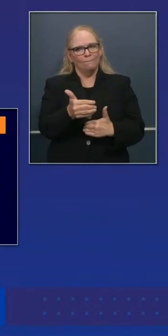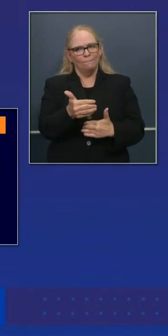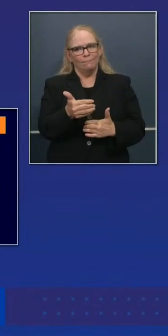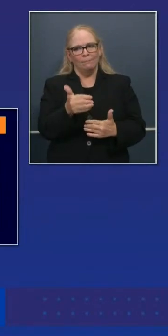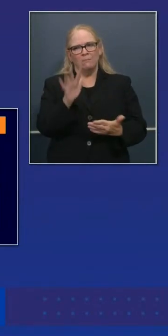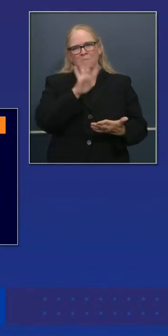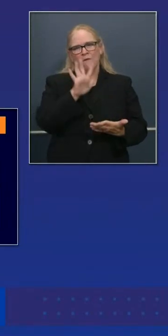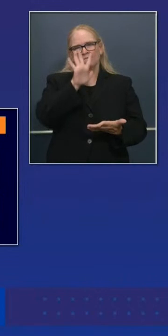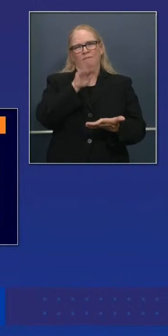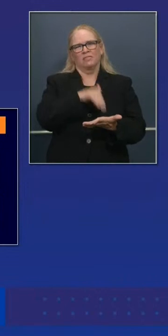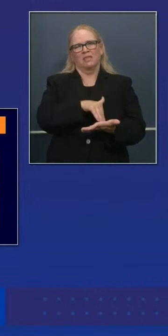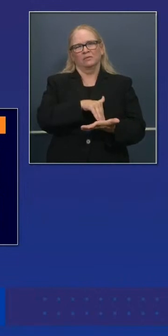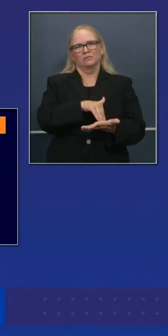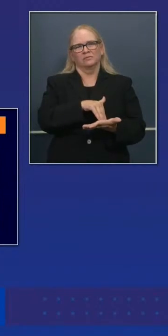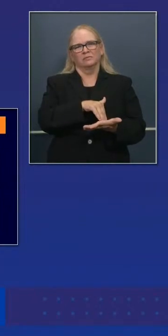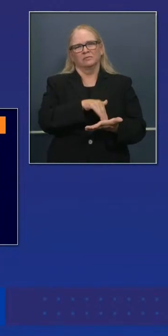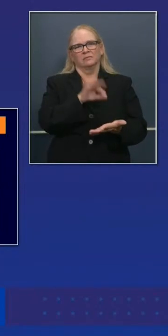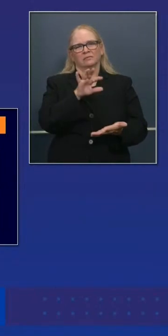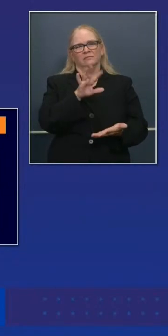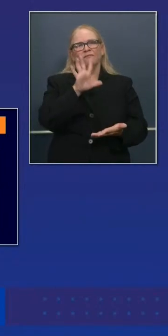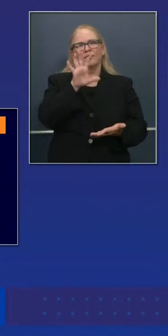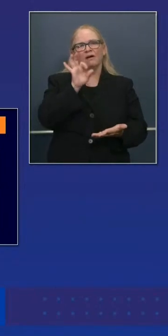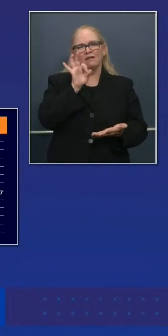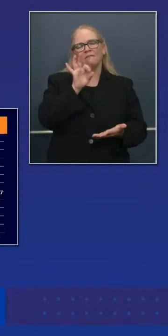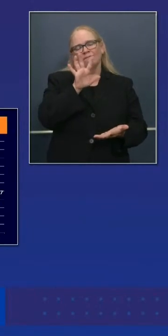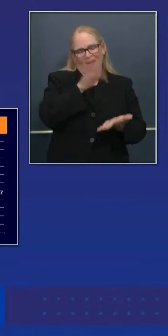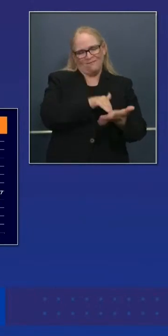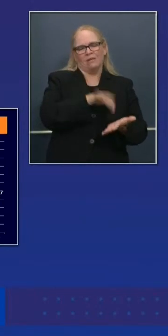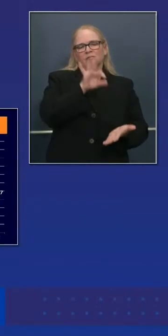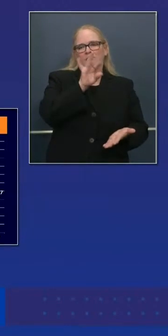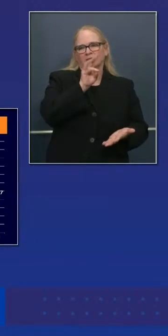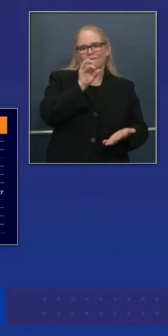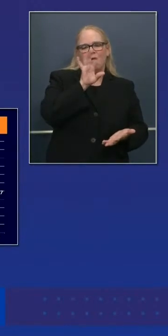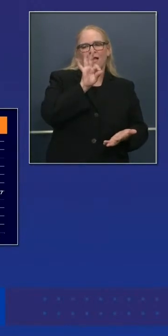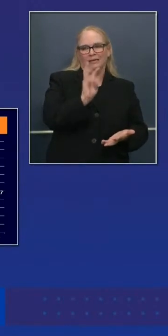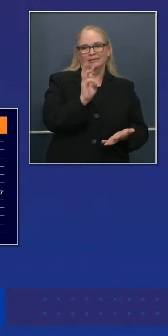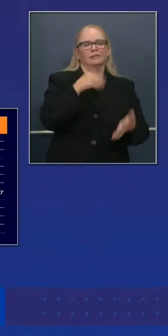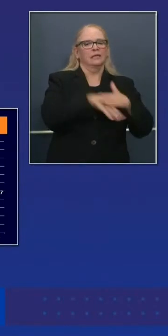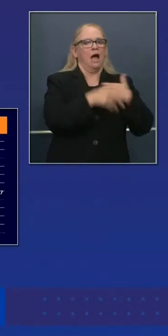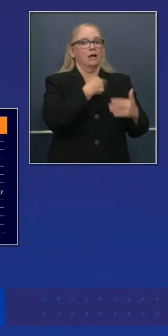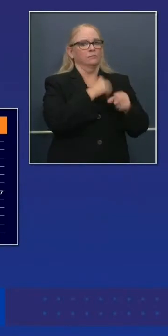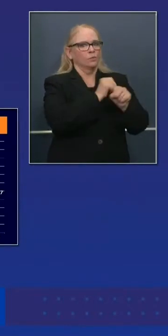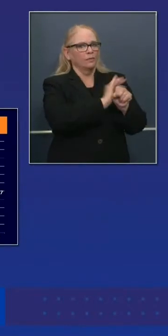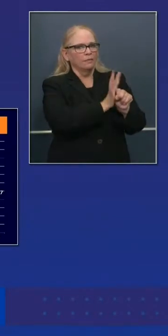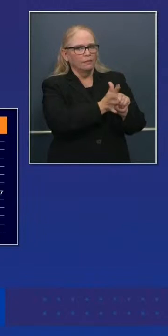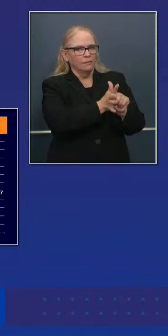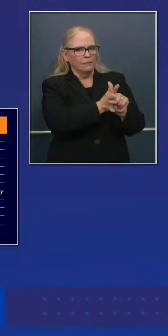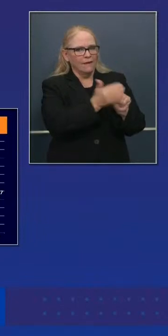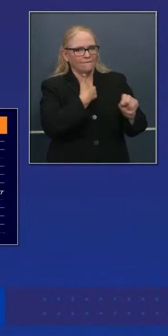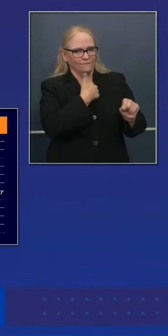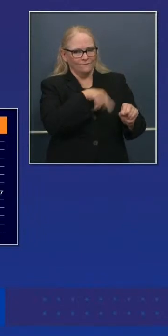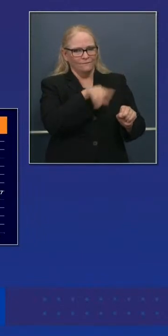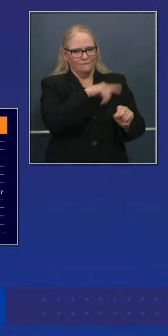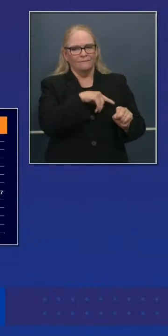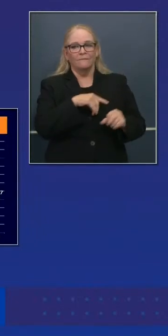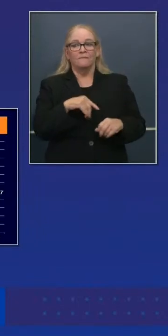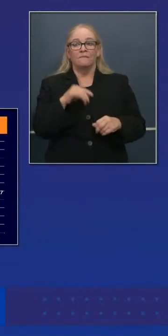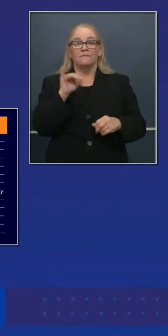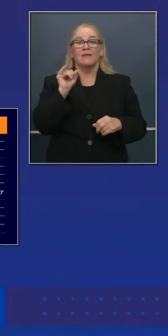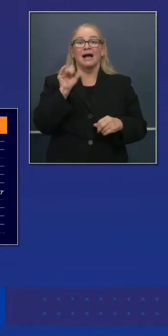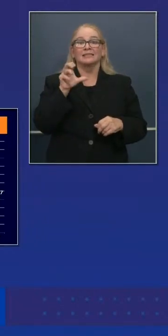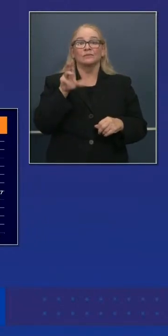in the system, total system capacity you see referenced here in the slide. ICU admissions continue to decrease as